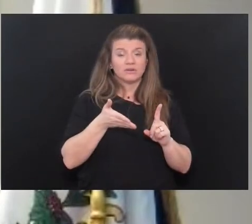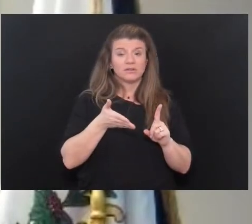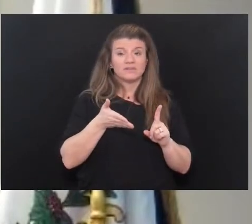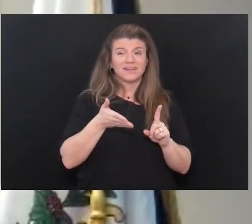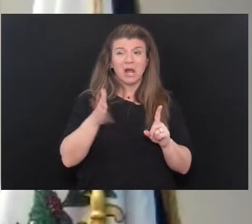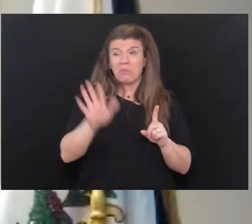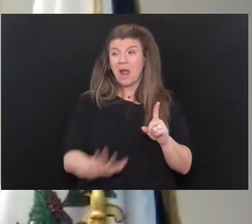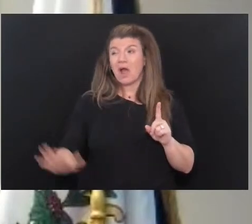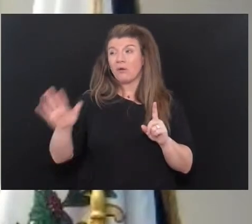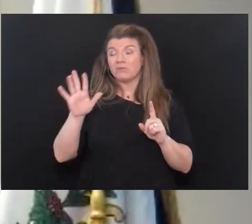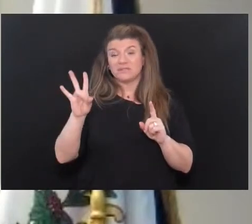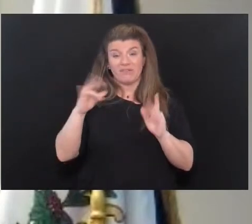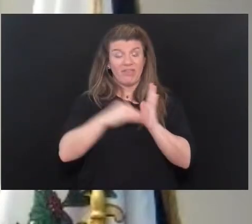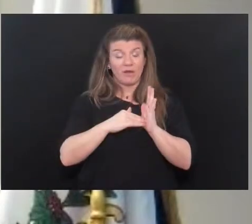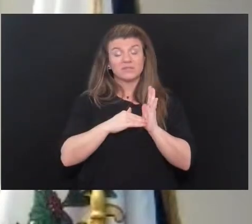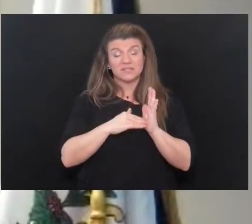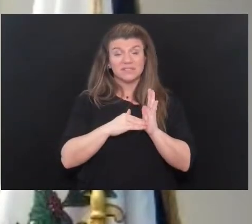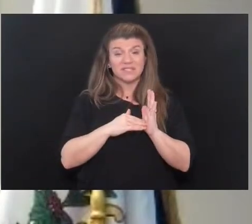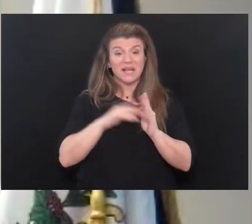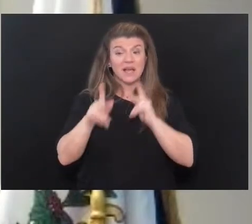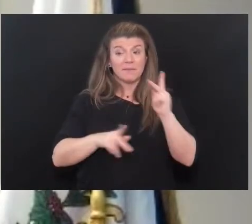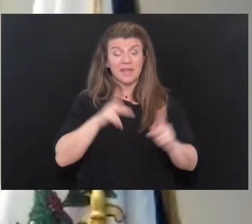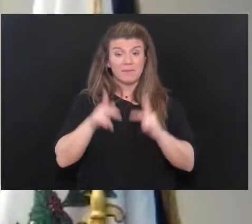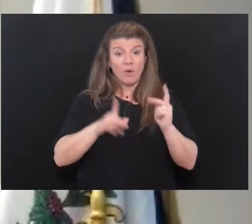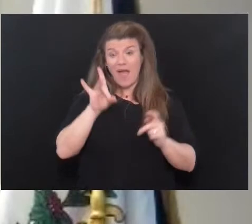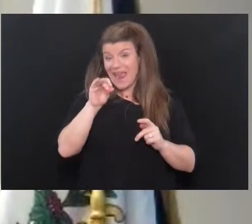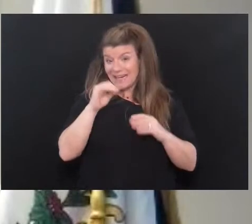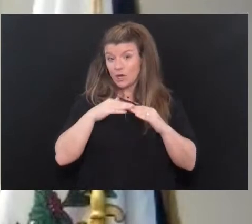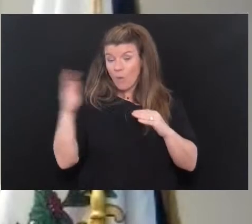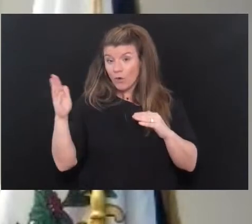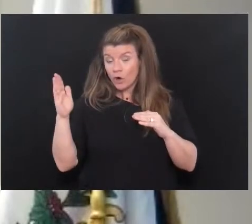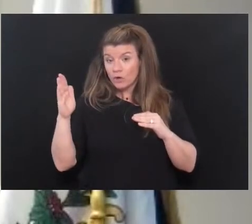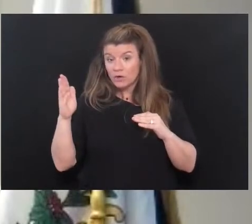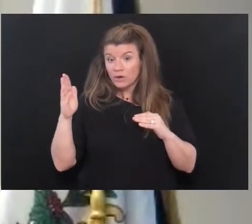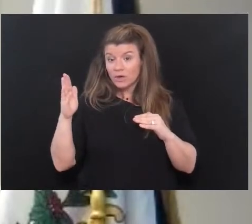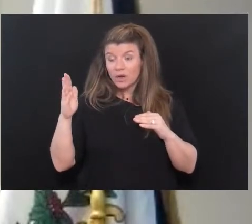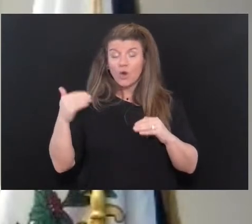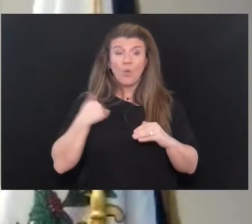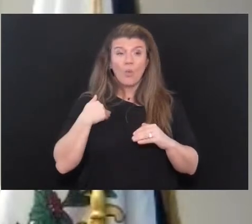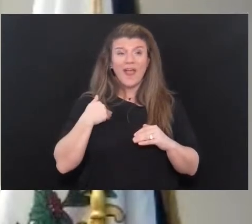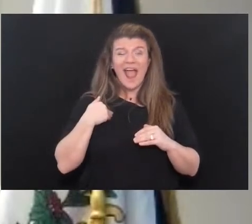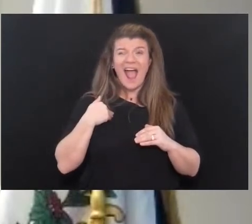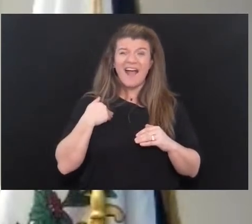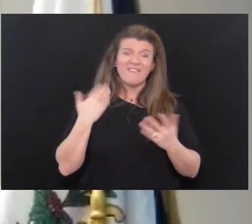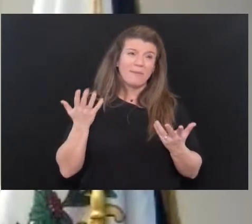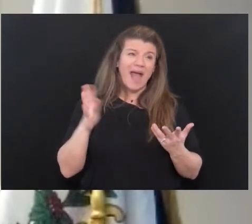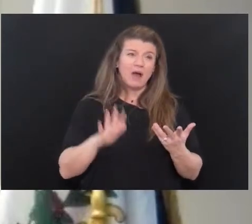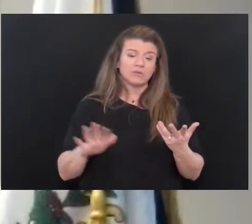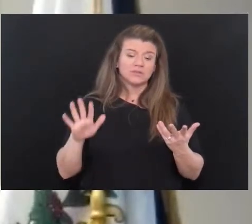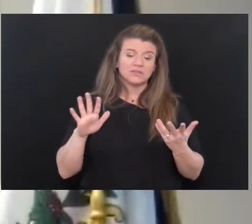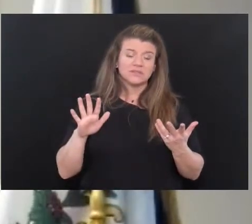around 7,000, a little over 7,000 individuals, 80 and over. We have about